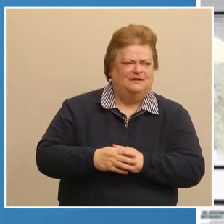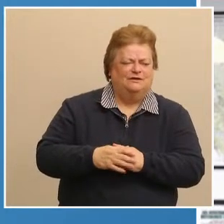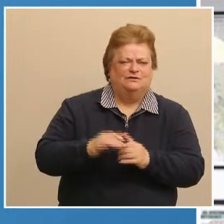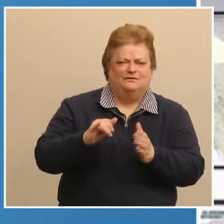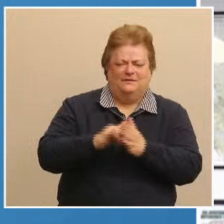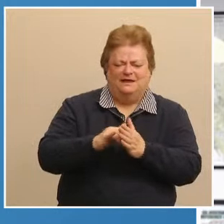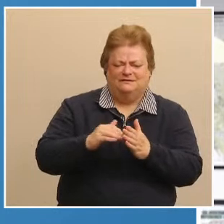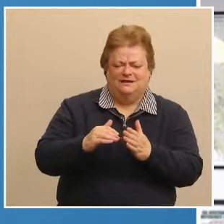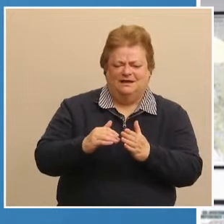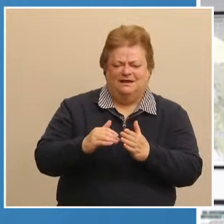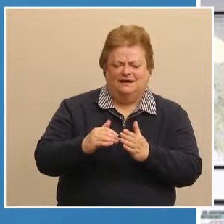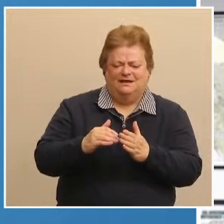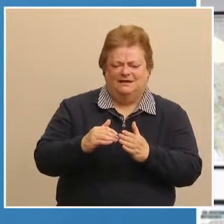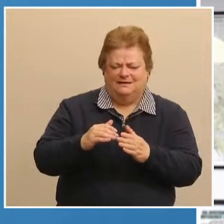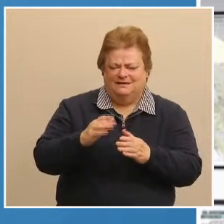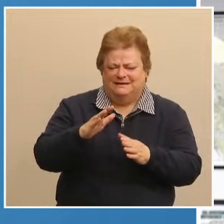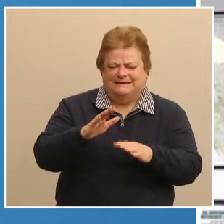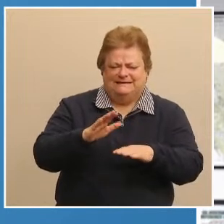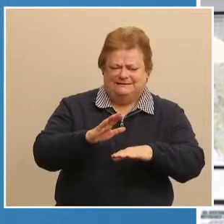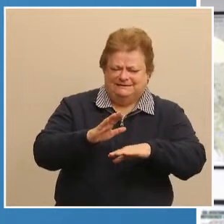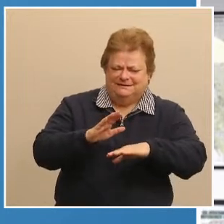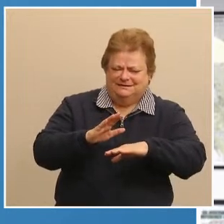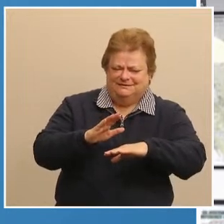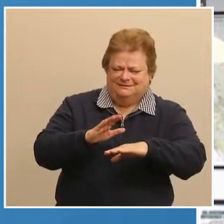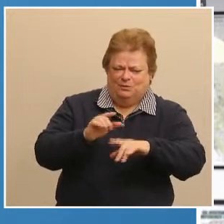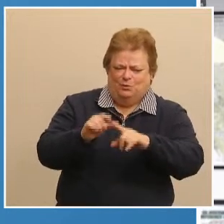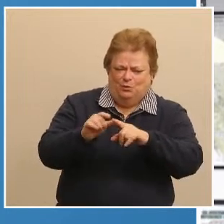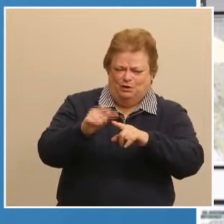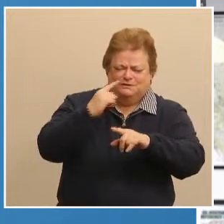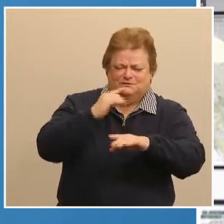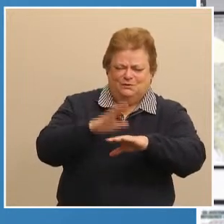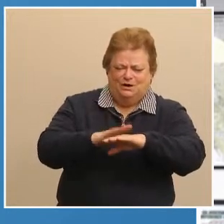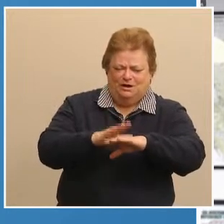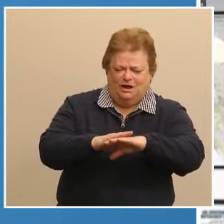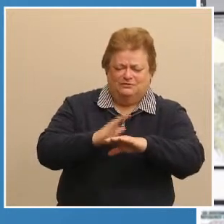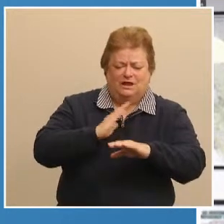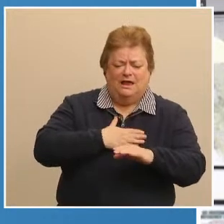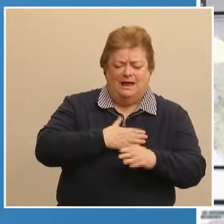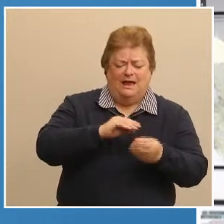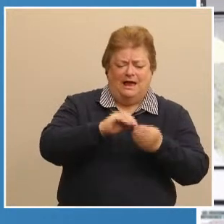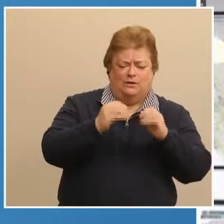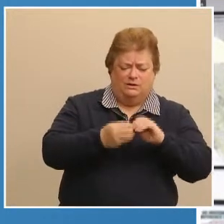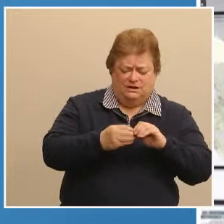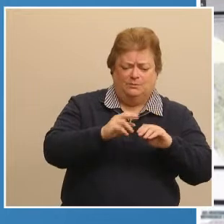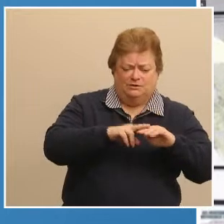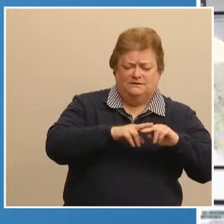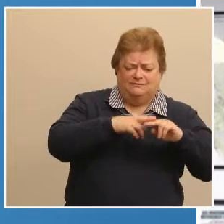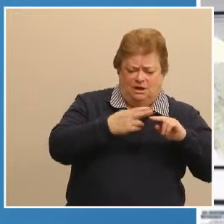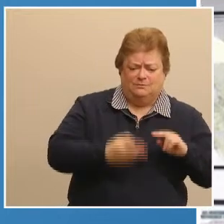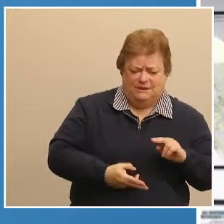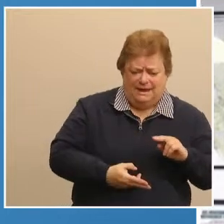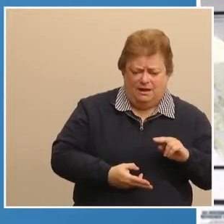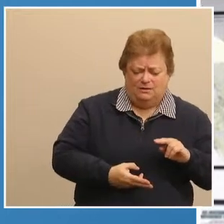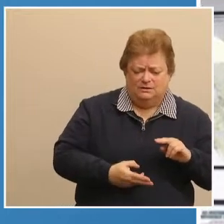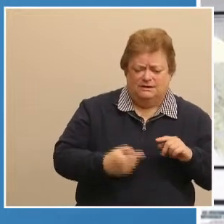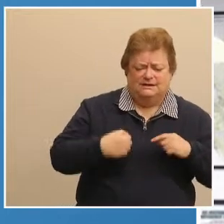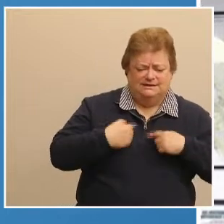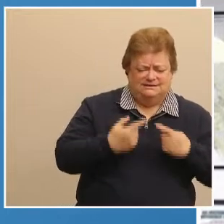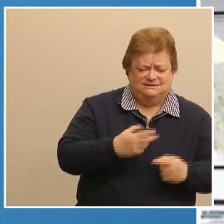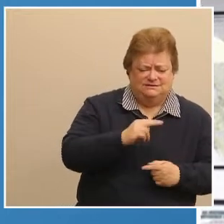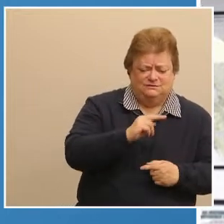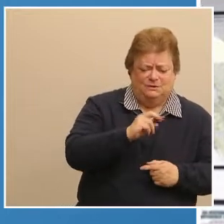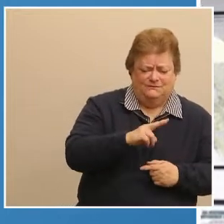a note for caution. As you mentioned, our case rates have come down dramatically since their peak in